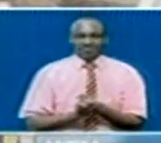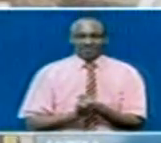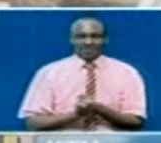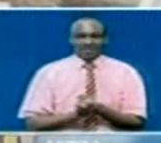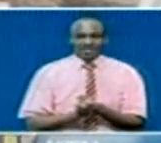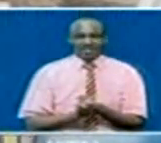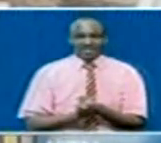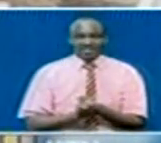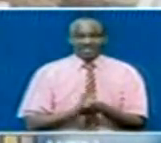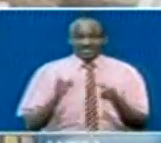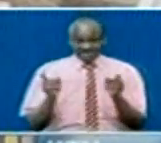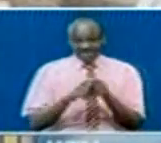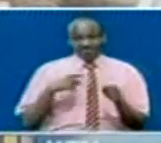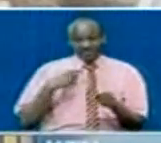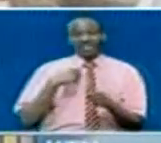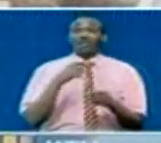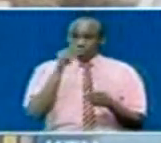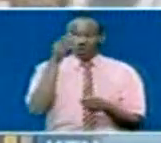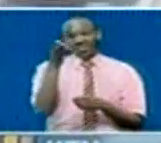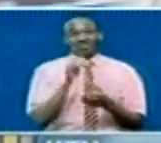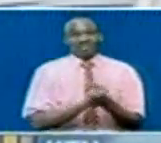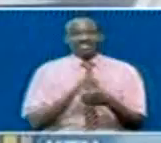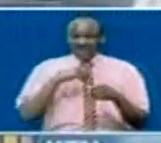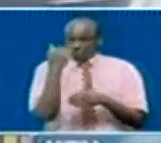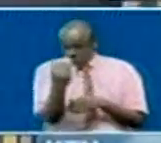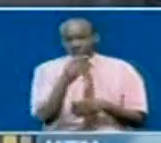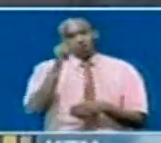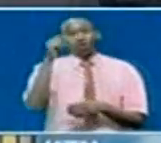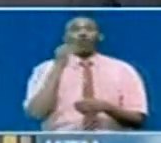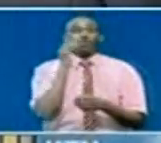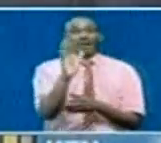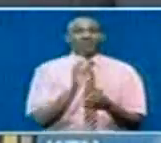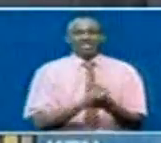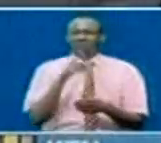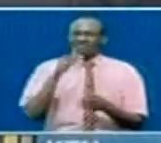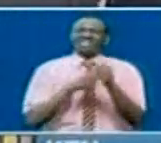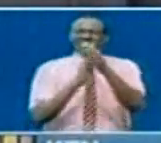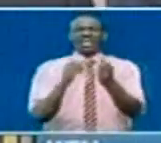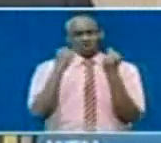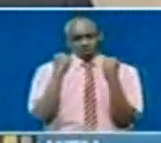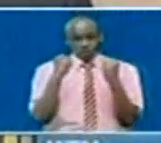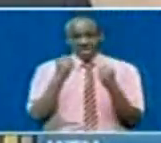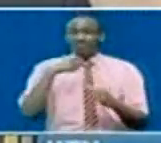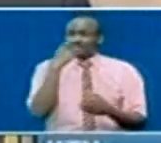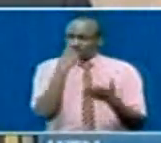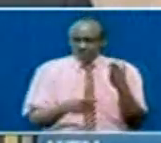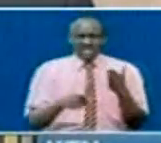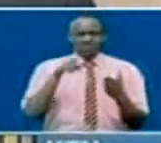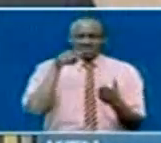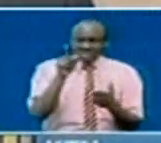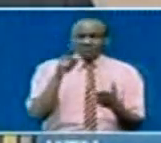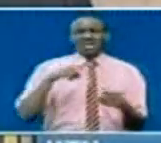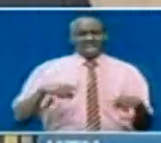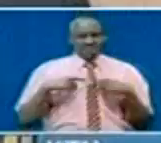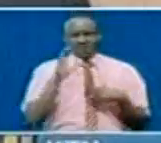Hata tuchatembeleaga kwake. Tukiwa vijana wa youth. Kiongozi shupafu. Ninaweza sema ya kwamba hata maisha